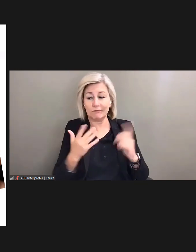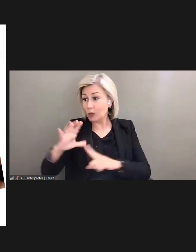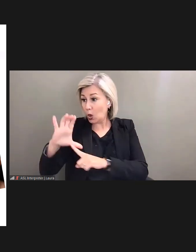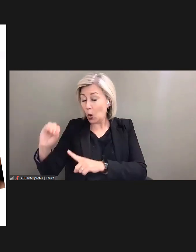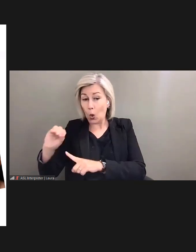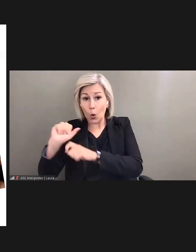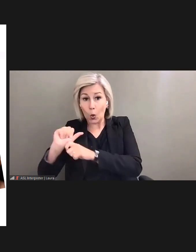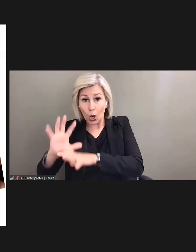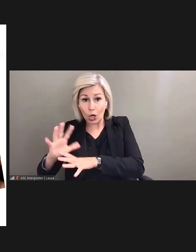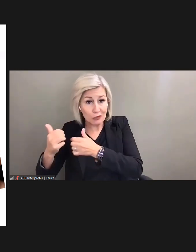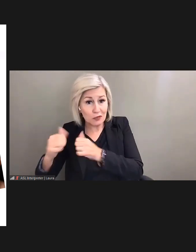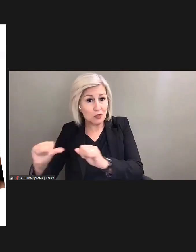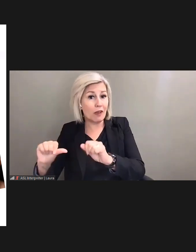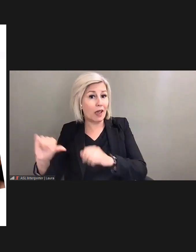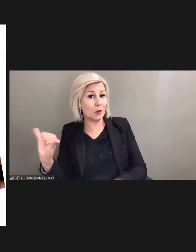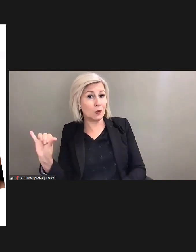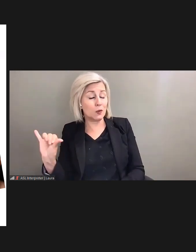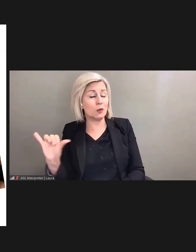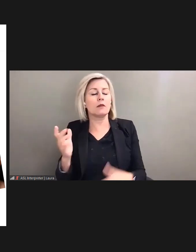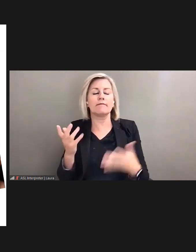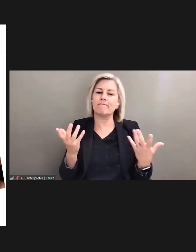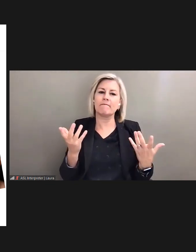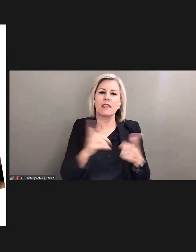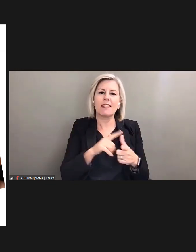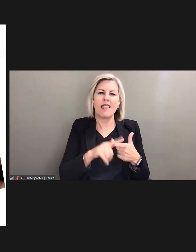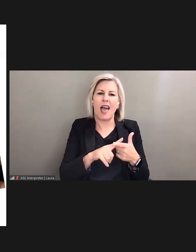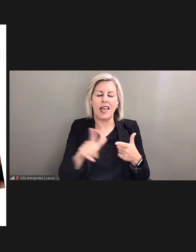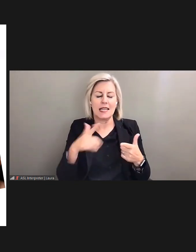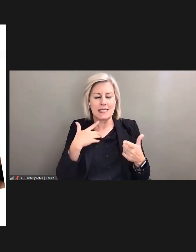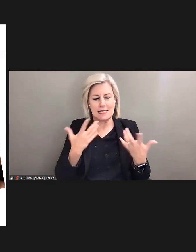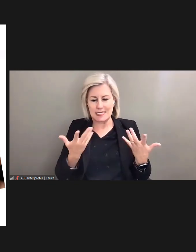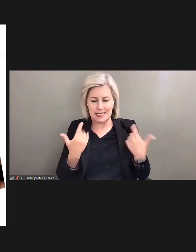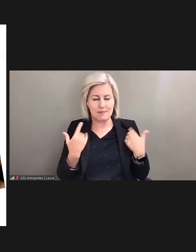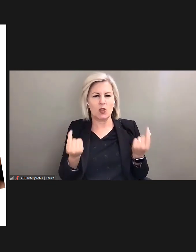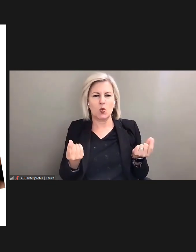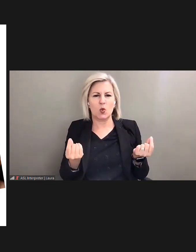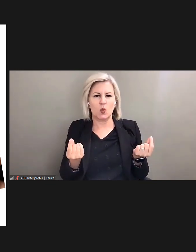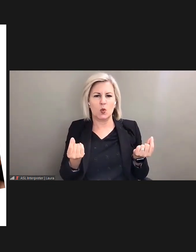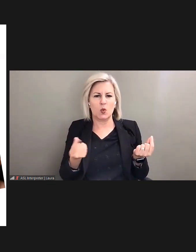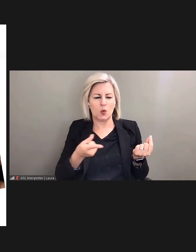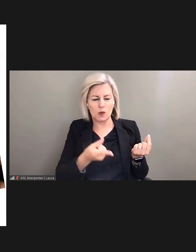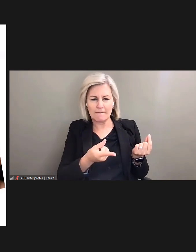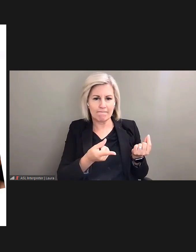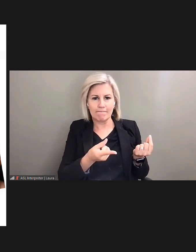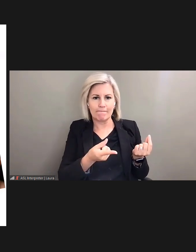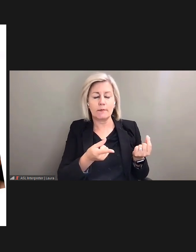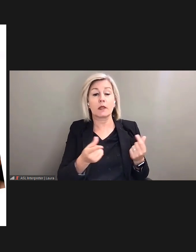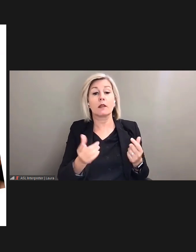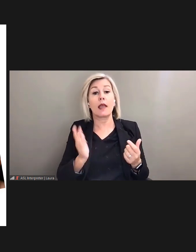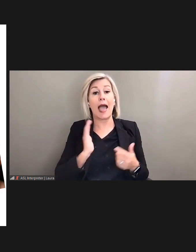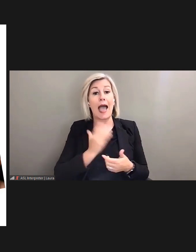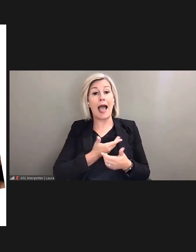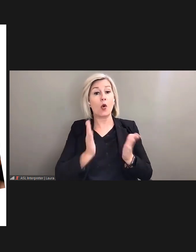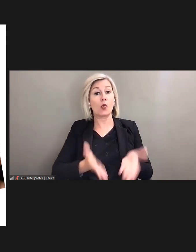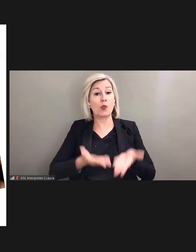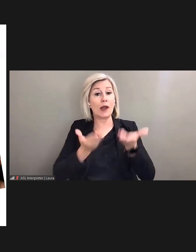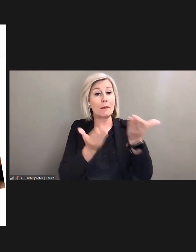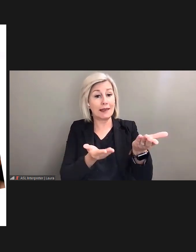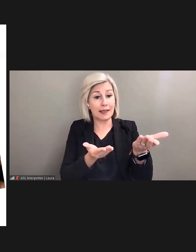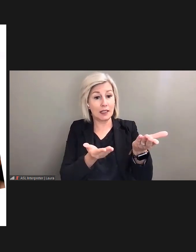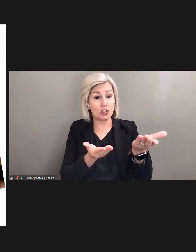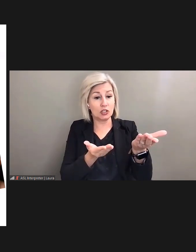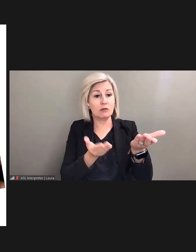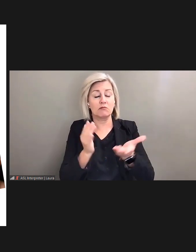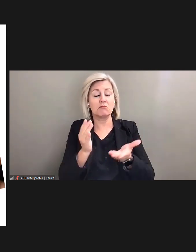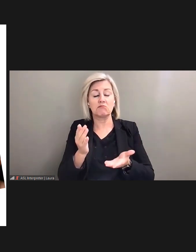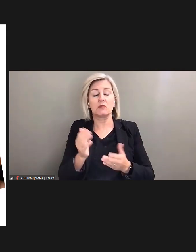try as well as possible, you'll be faced then with the dilemma of what to do. So here's our recommendation about that question, which some of you